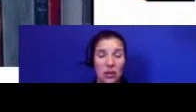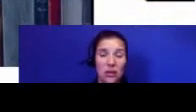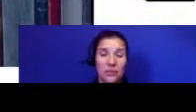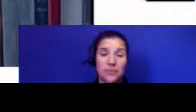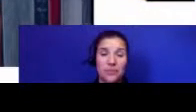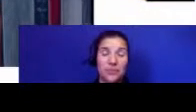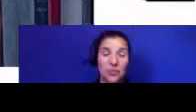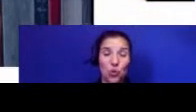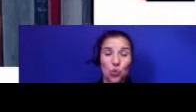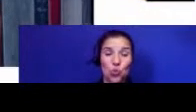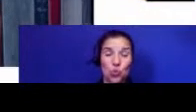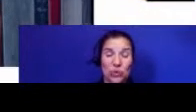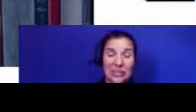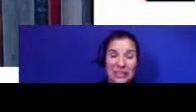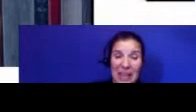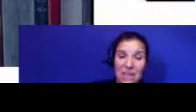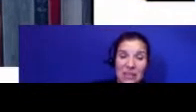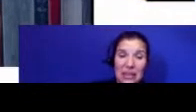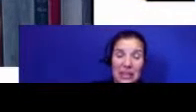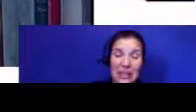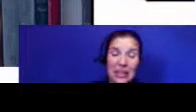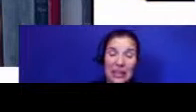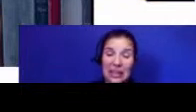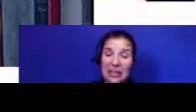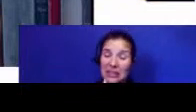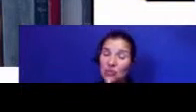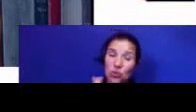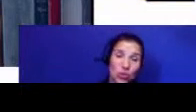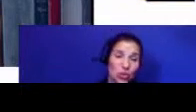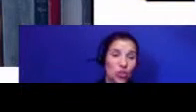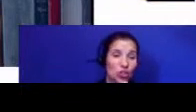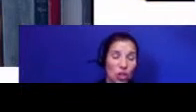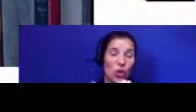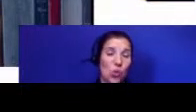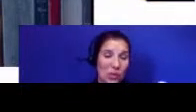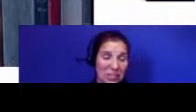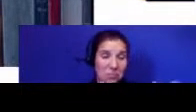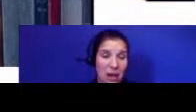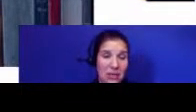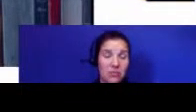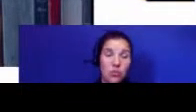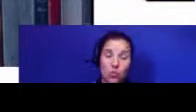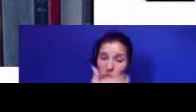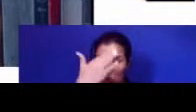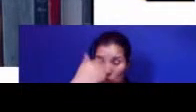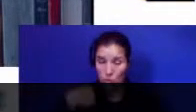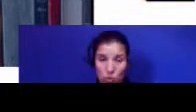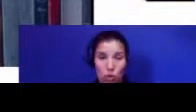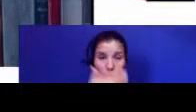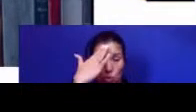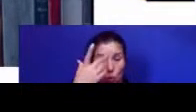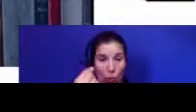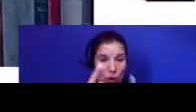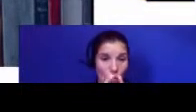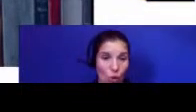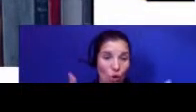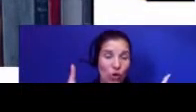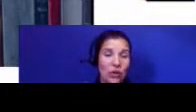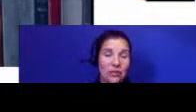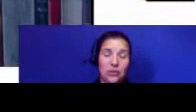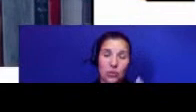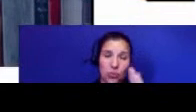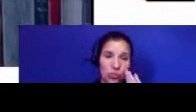School safety it's a shared responsibility. We know what works, and it's not more of the